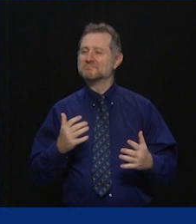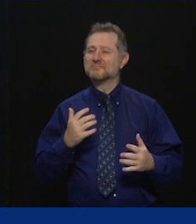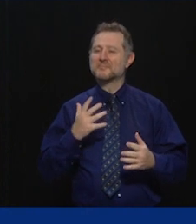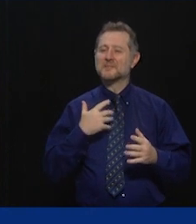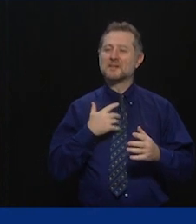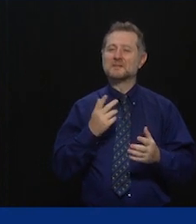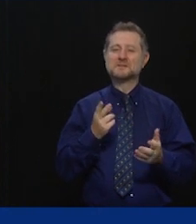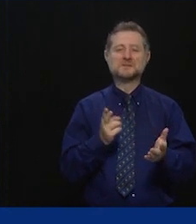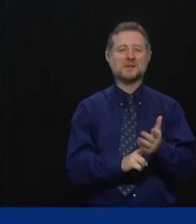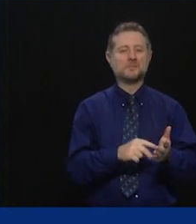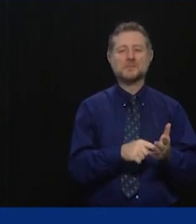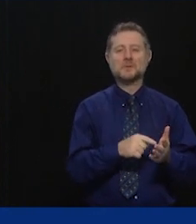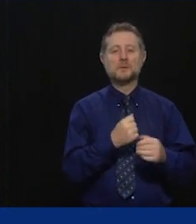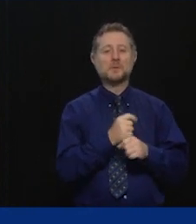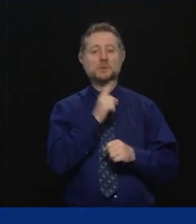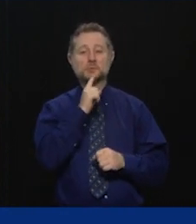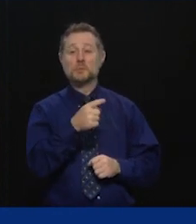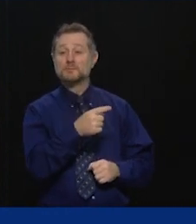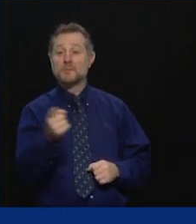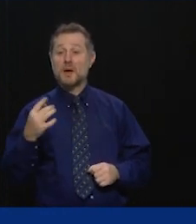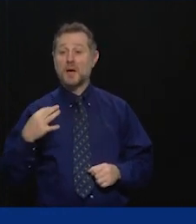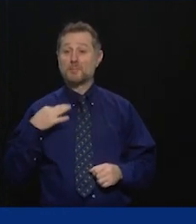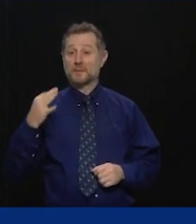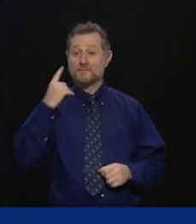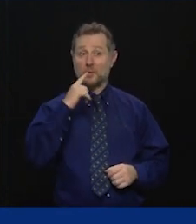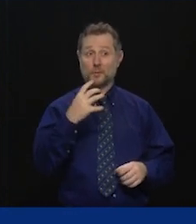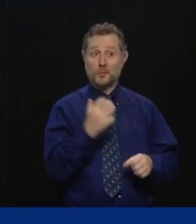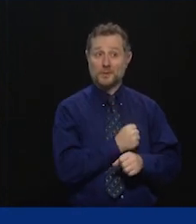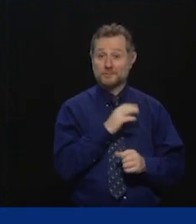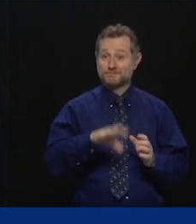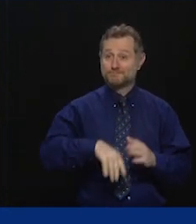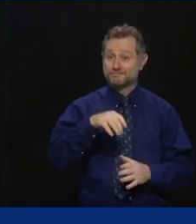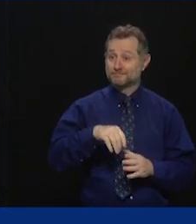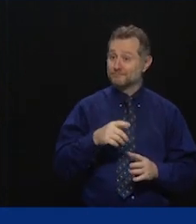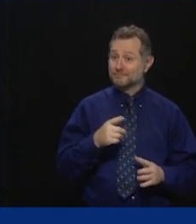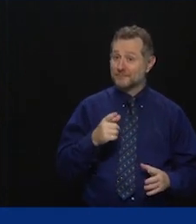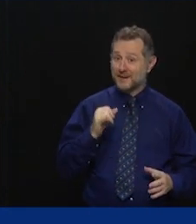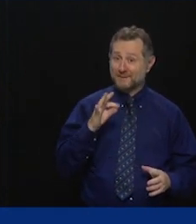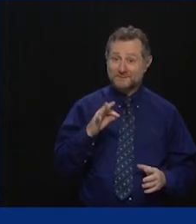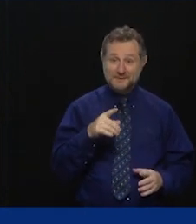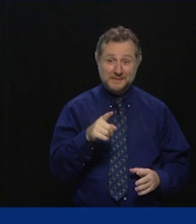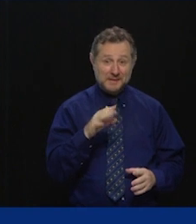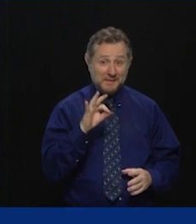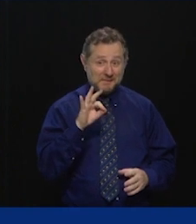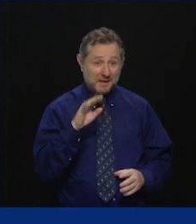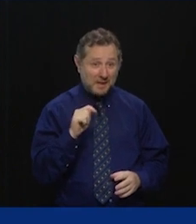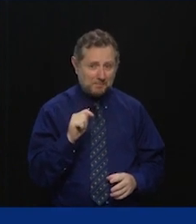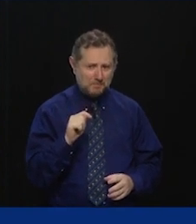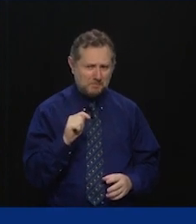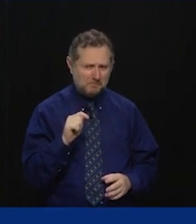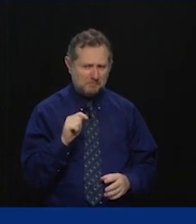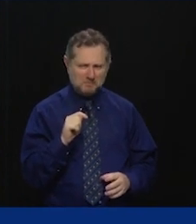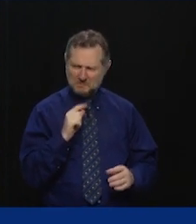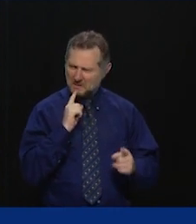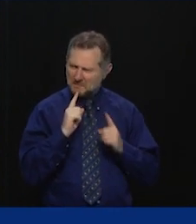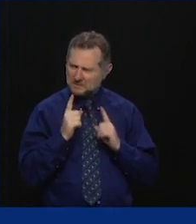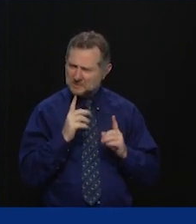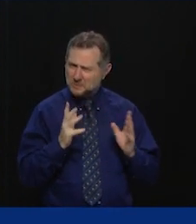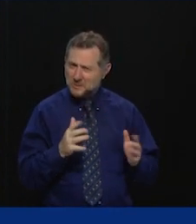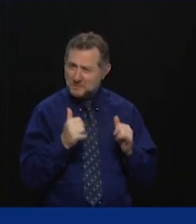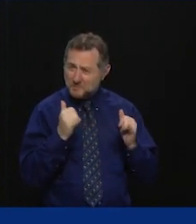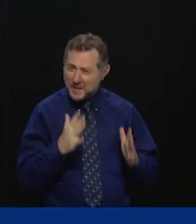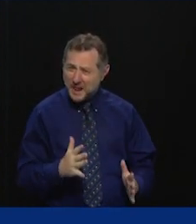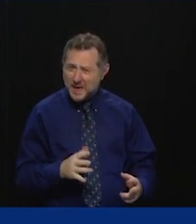for these great prizes. To have FaceTime conversations with players and sweepstakes to get lots of tickets. It's going to be